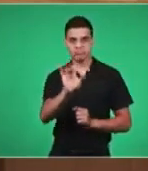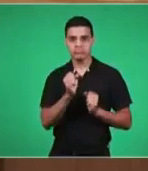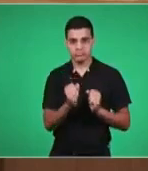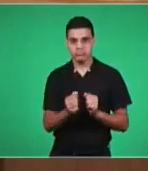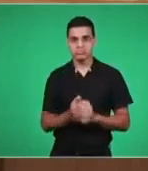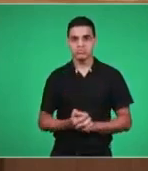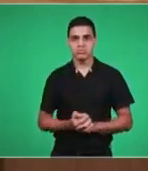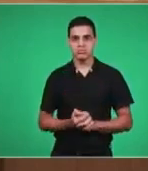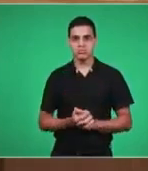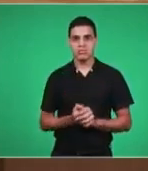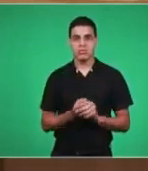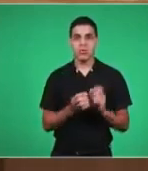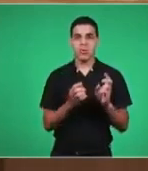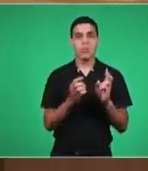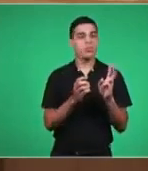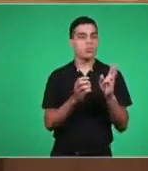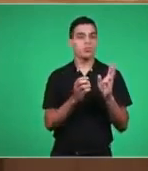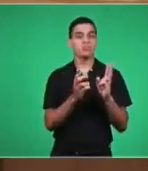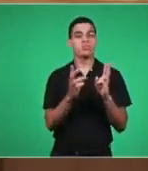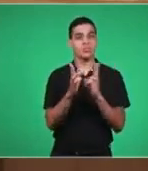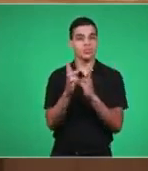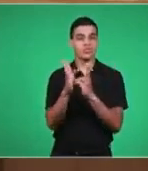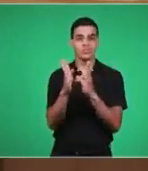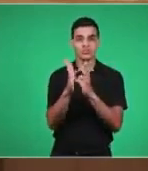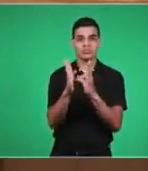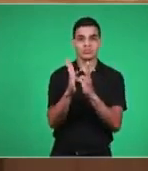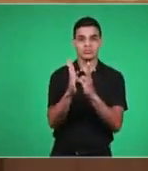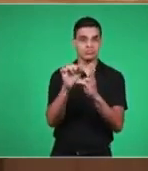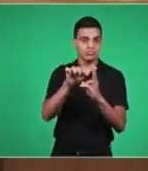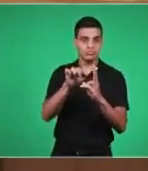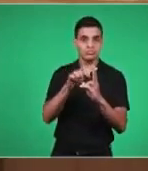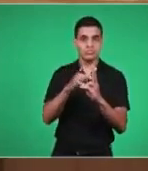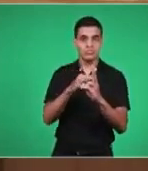You have this right. This is your own right, but just not in church.